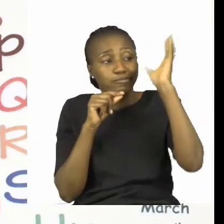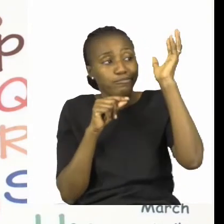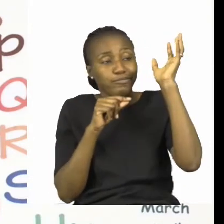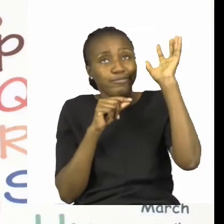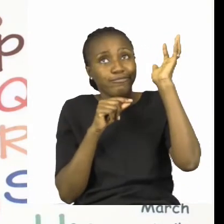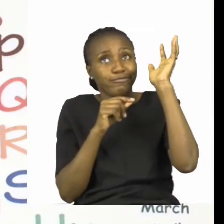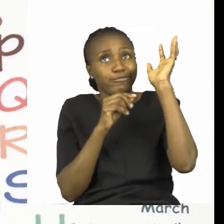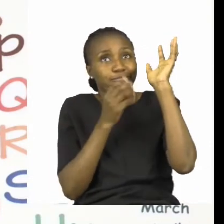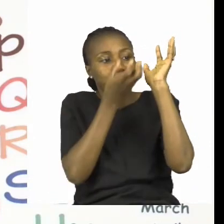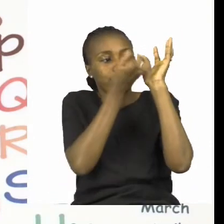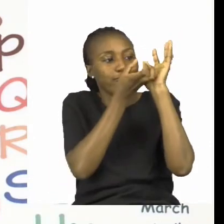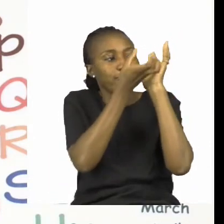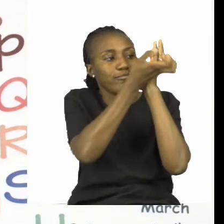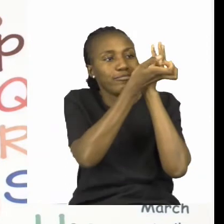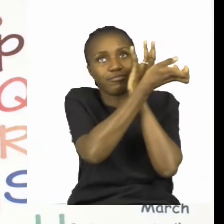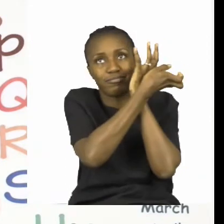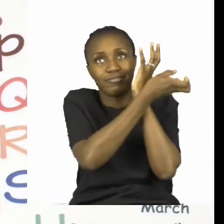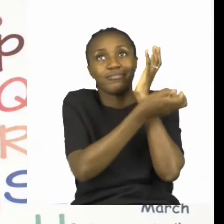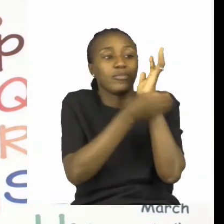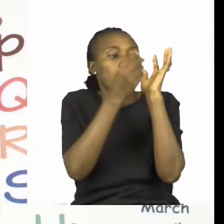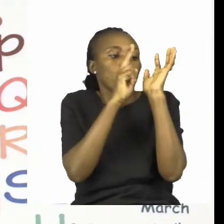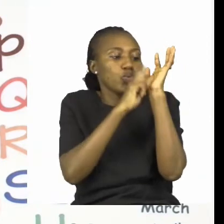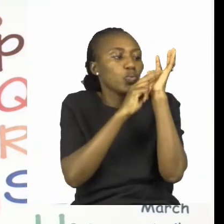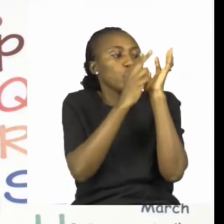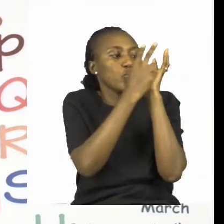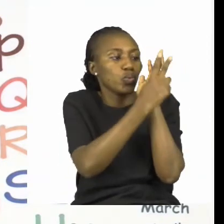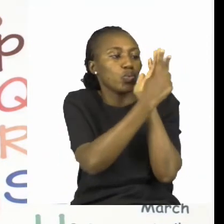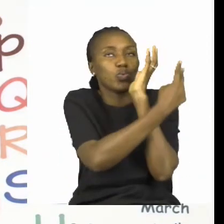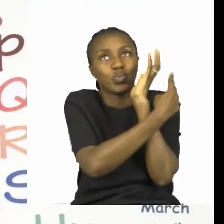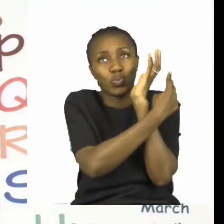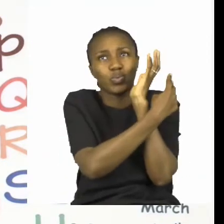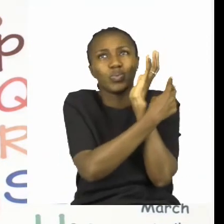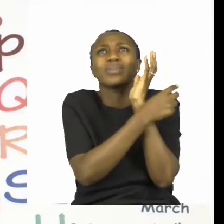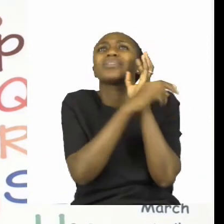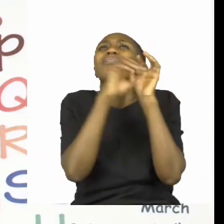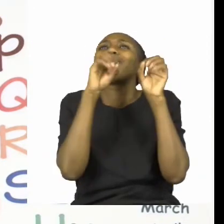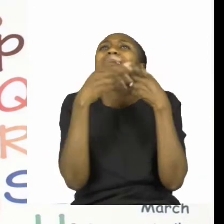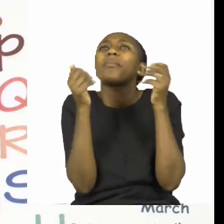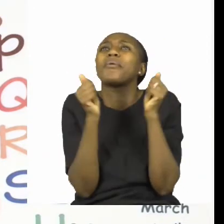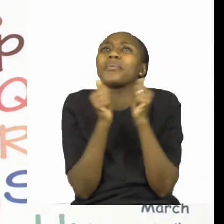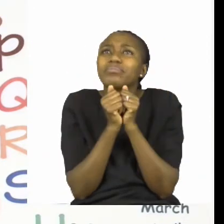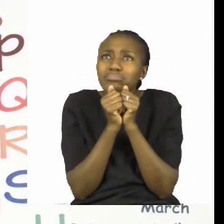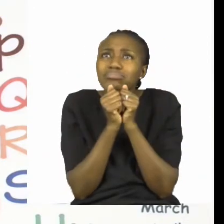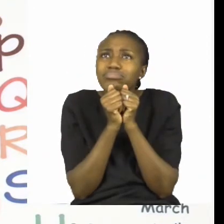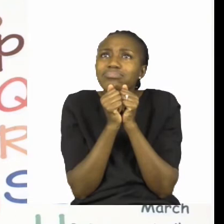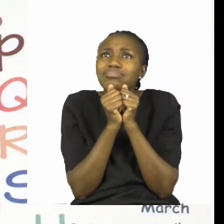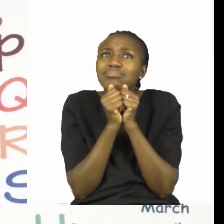sitting 2 in a nest. So, we want to know how many they